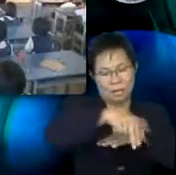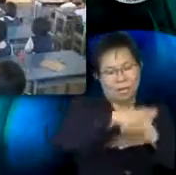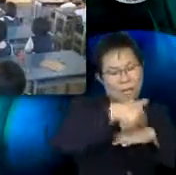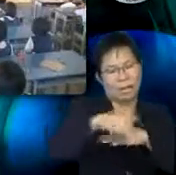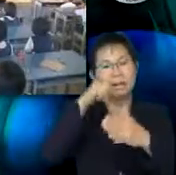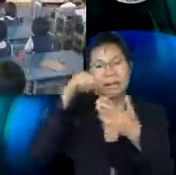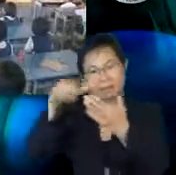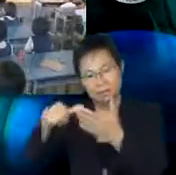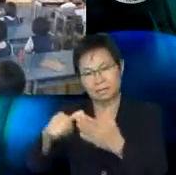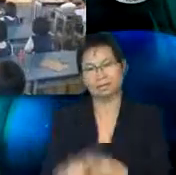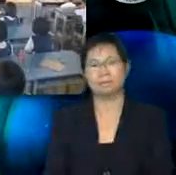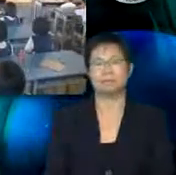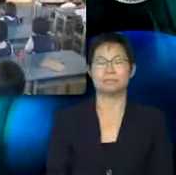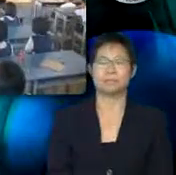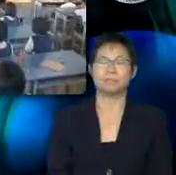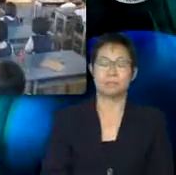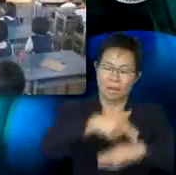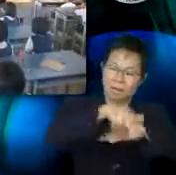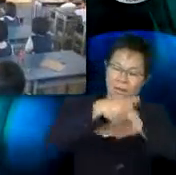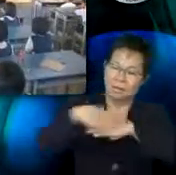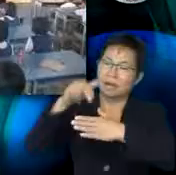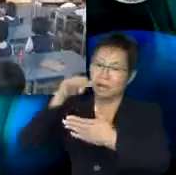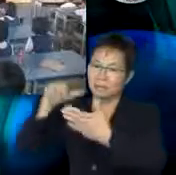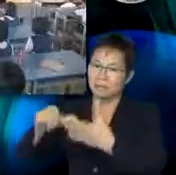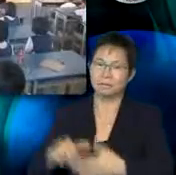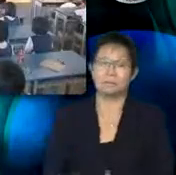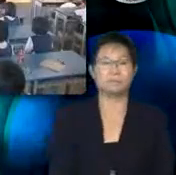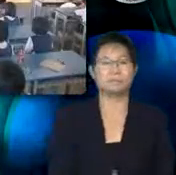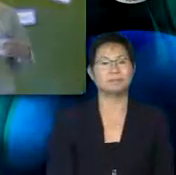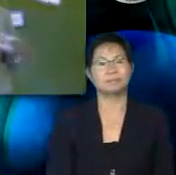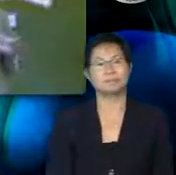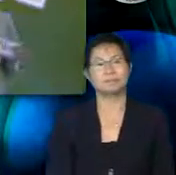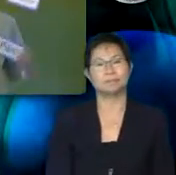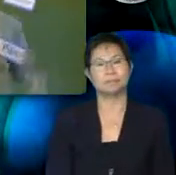He delivers letters. Okay? Delivers letters.